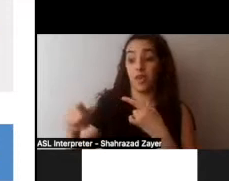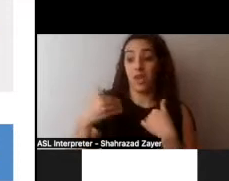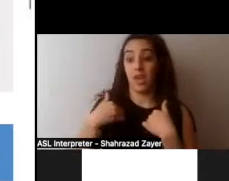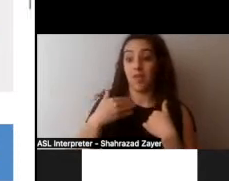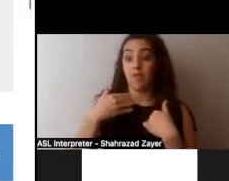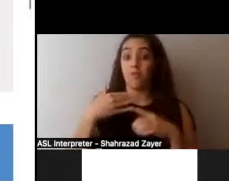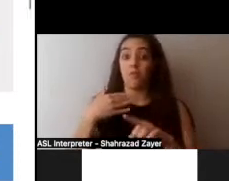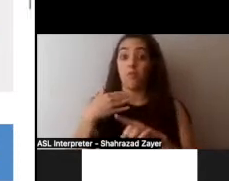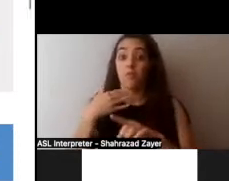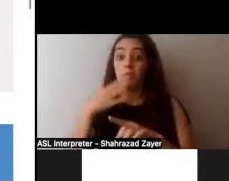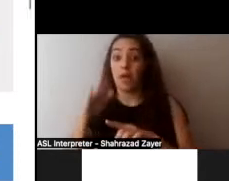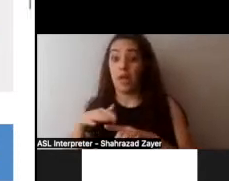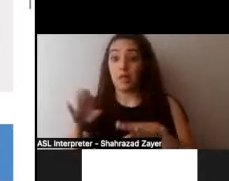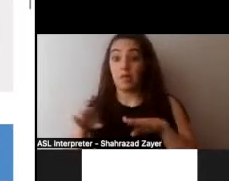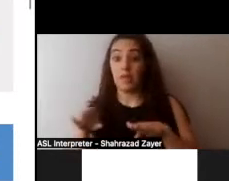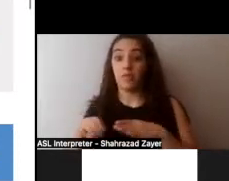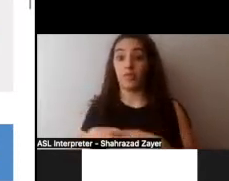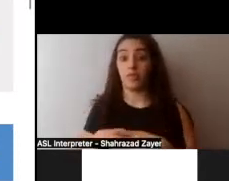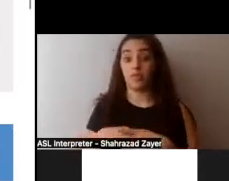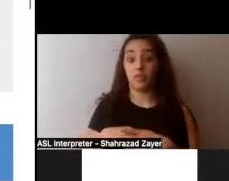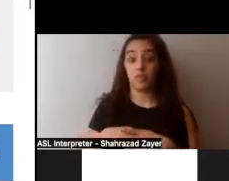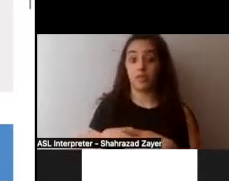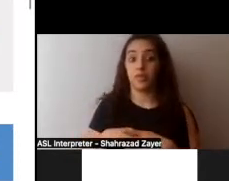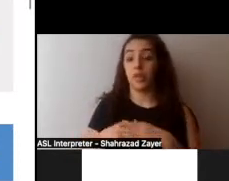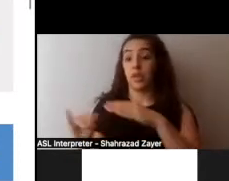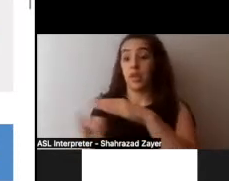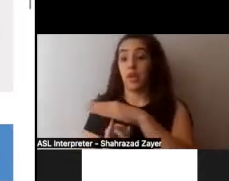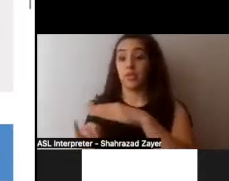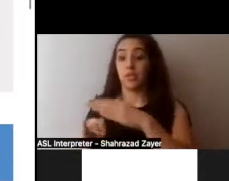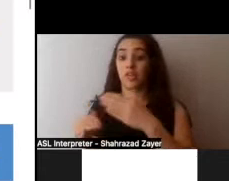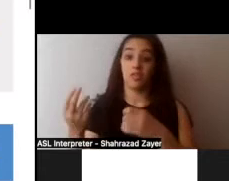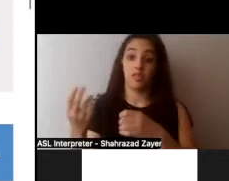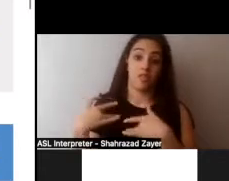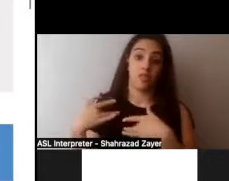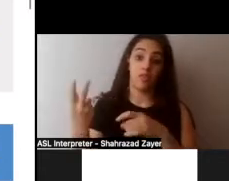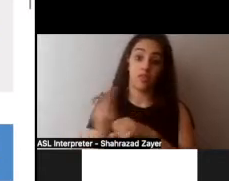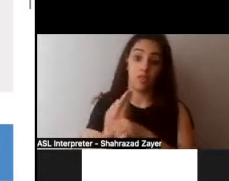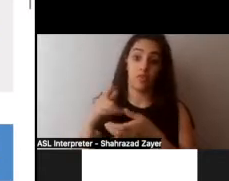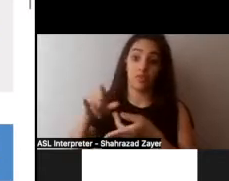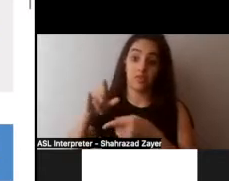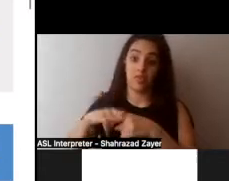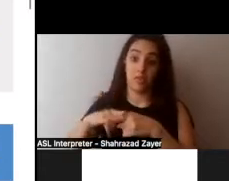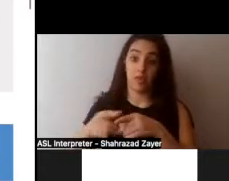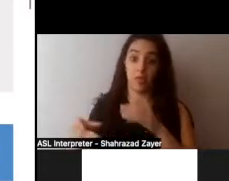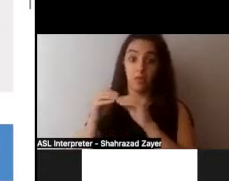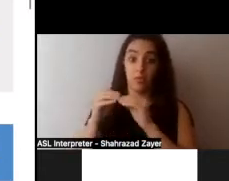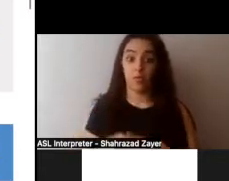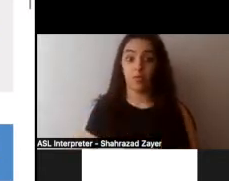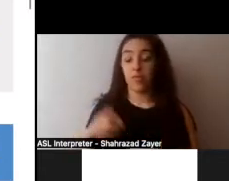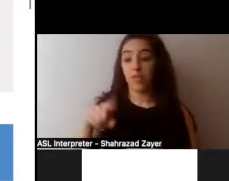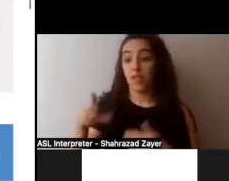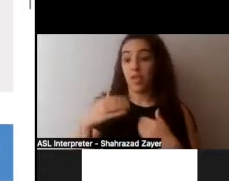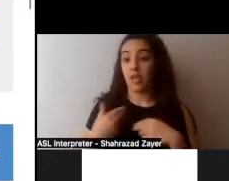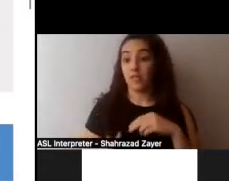and lack of physical activity. Socially isolated individuals have an increased risk of developing